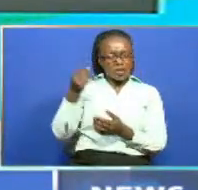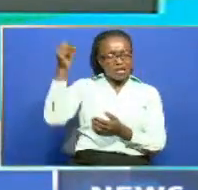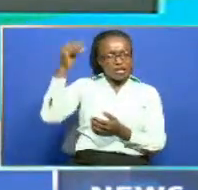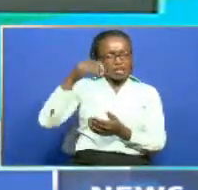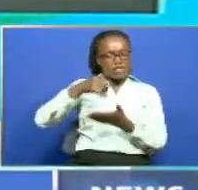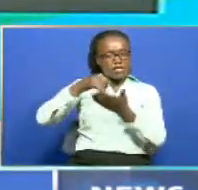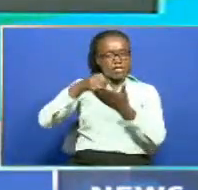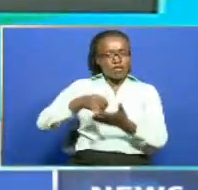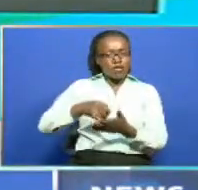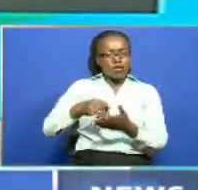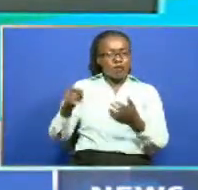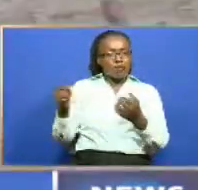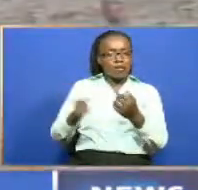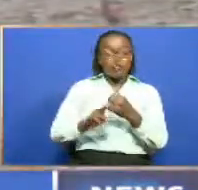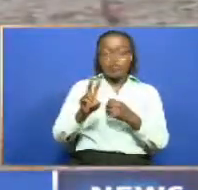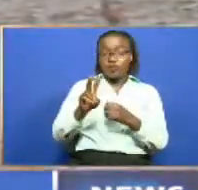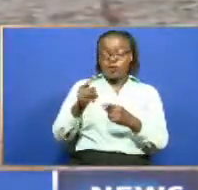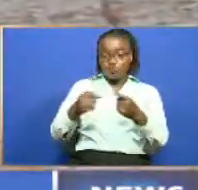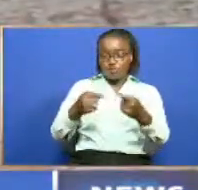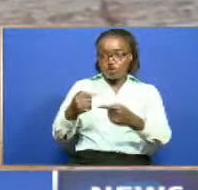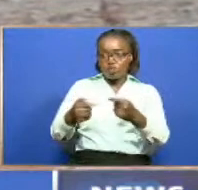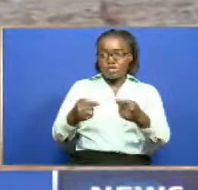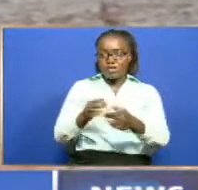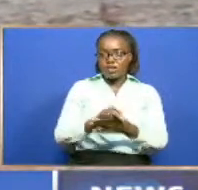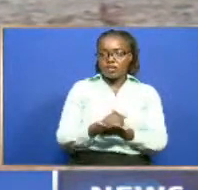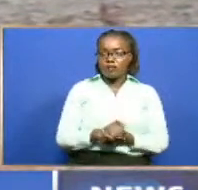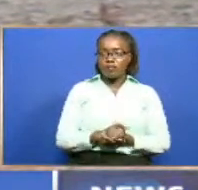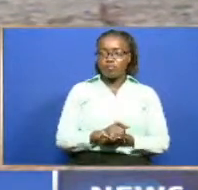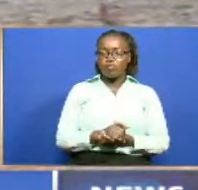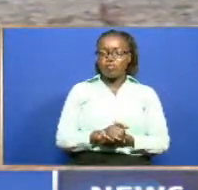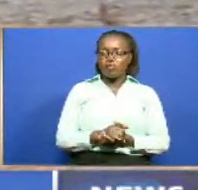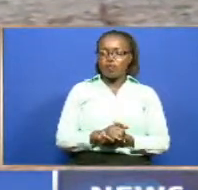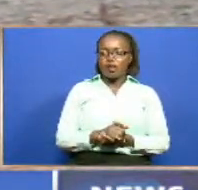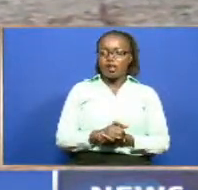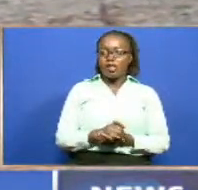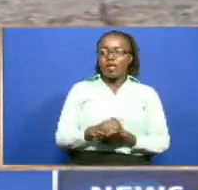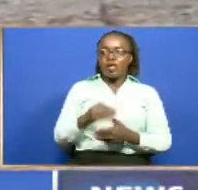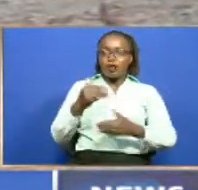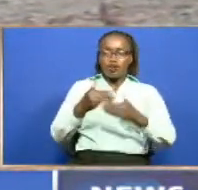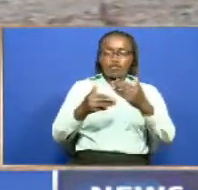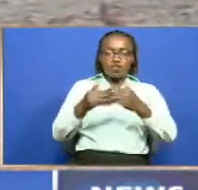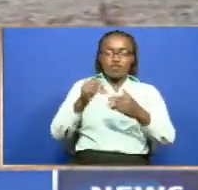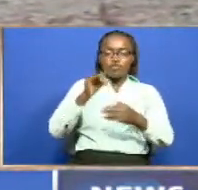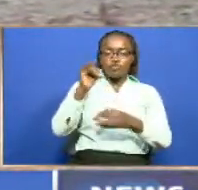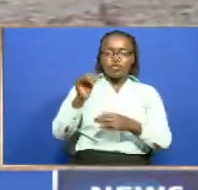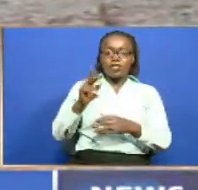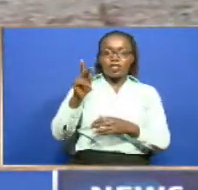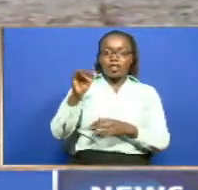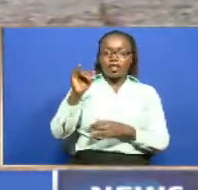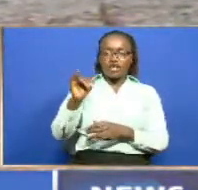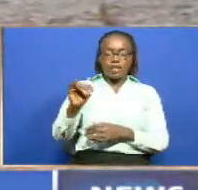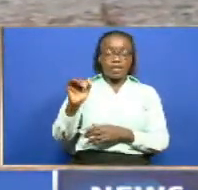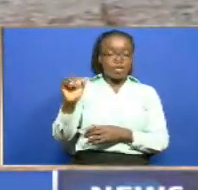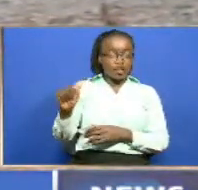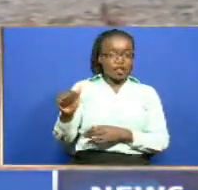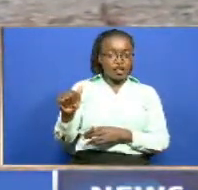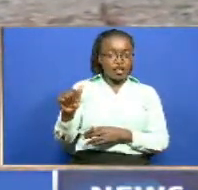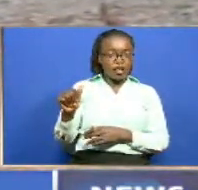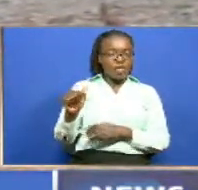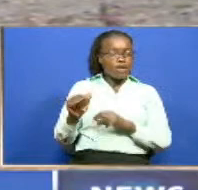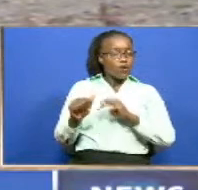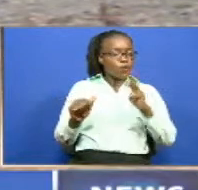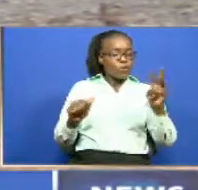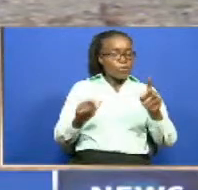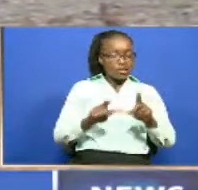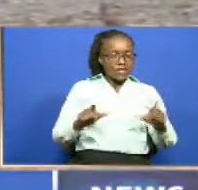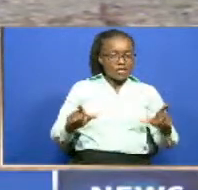during the 2-month process. As construction of the JKIA Westlands Expressway starts in earnest, Kenya Power is